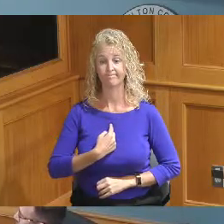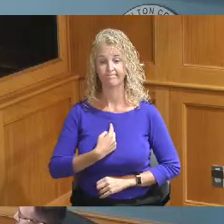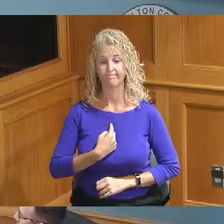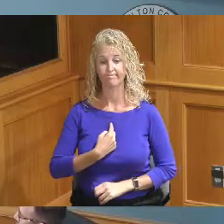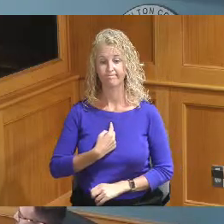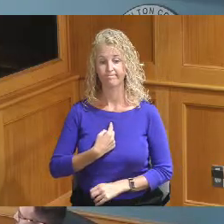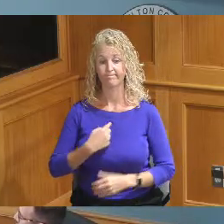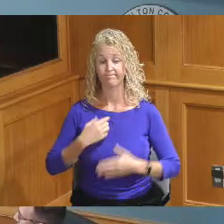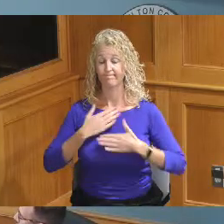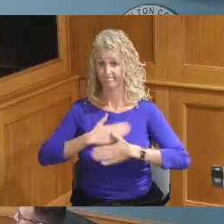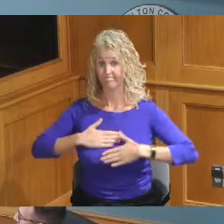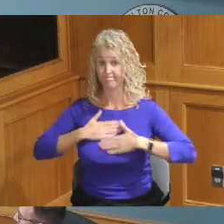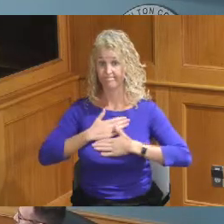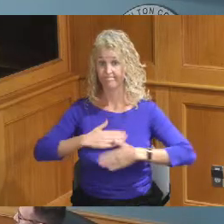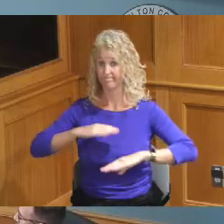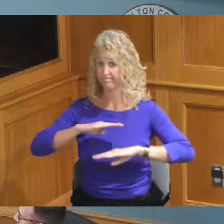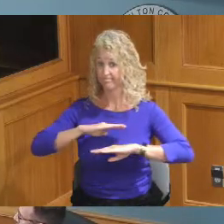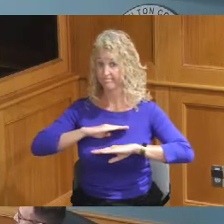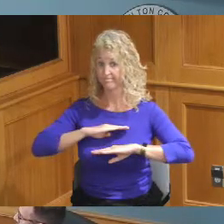I'm pleased to